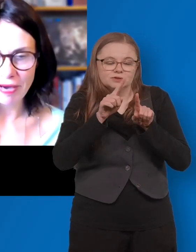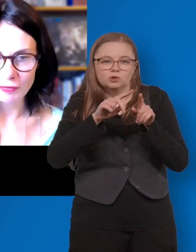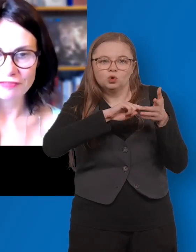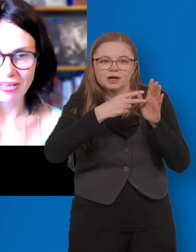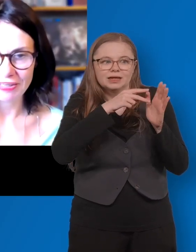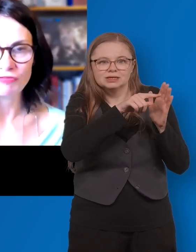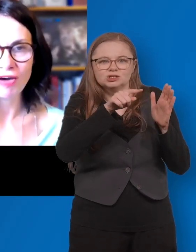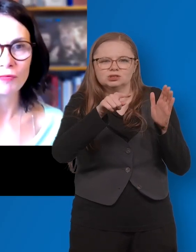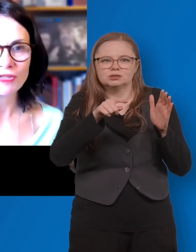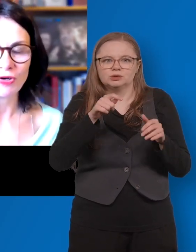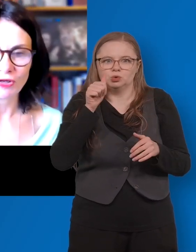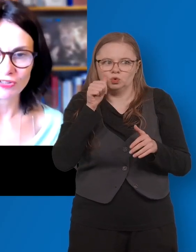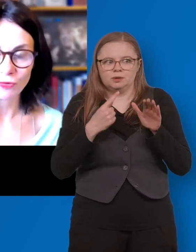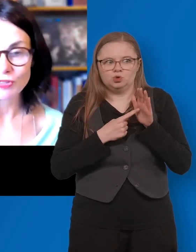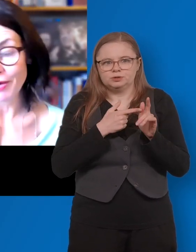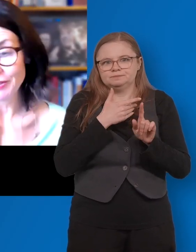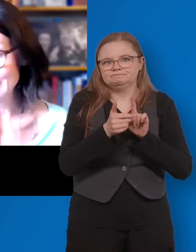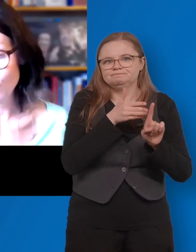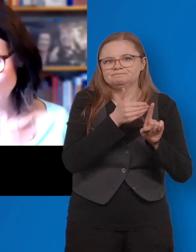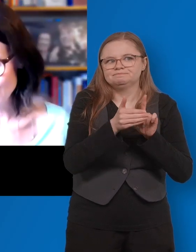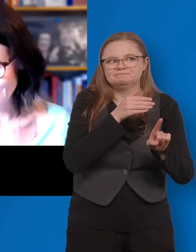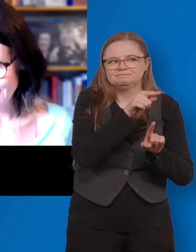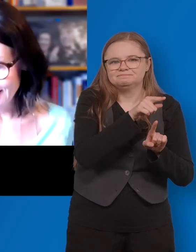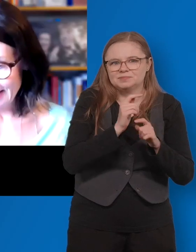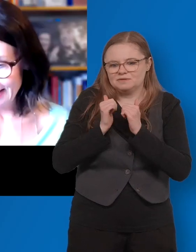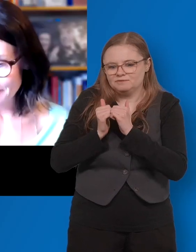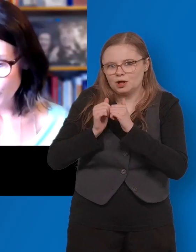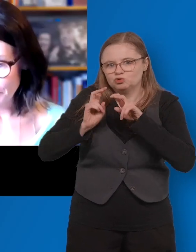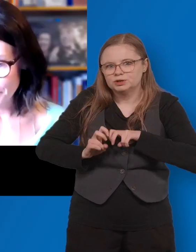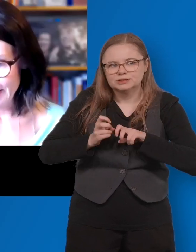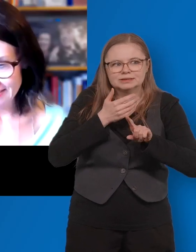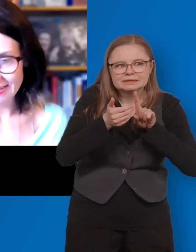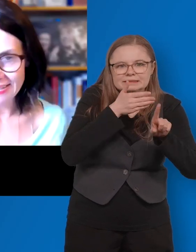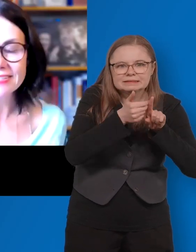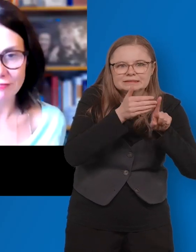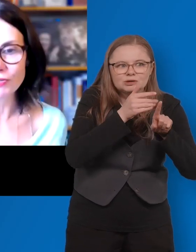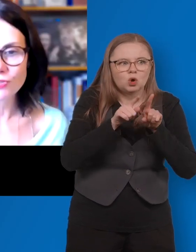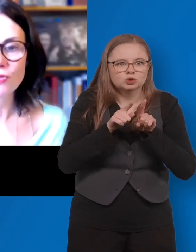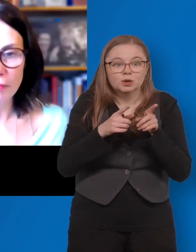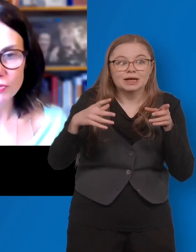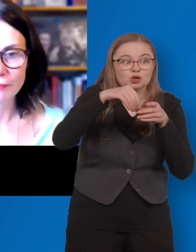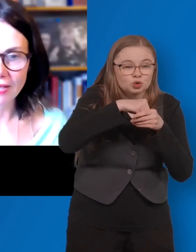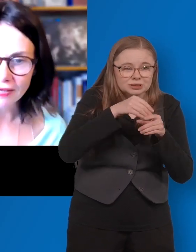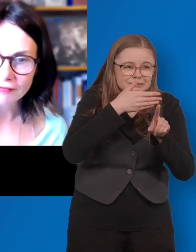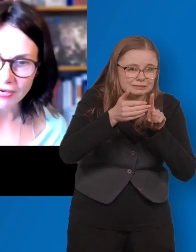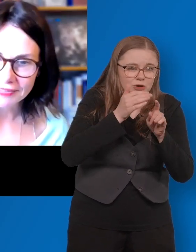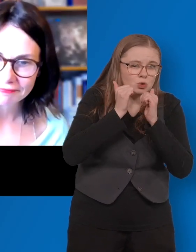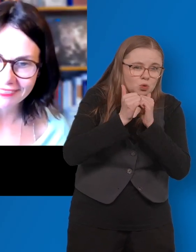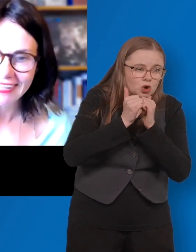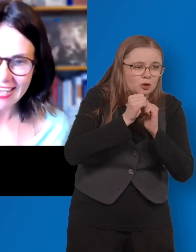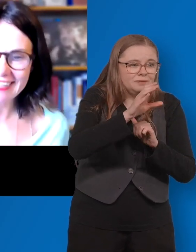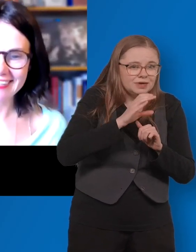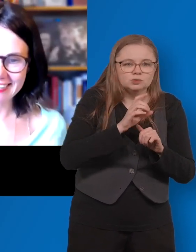them about the value of our research and also about inclusion in the workplace is a difference to the bottom line,